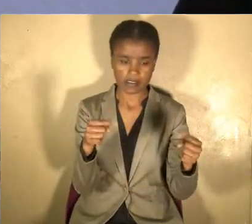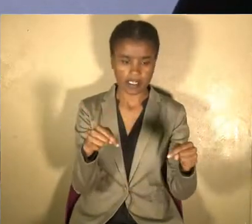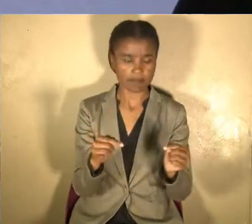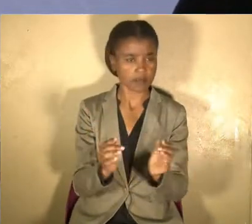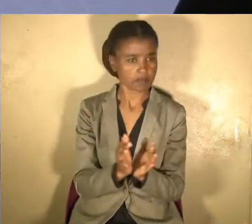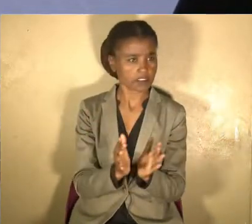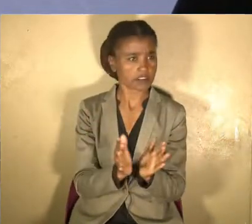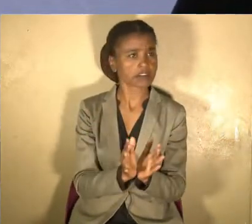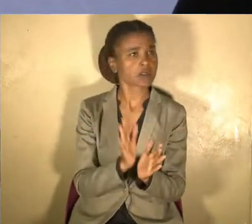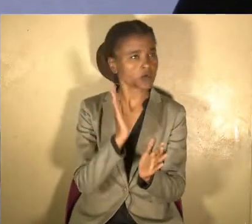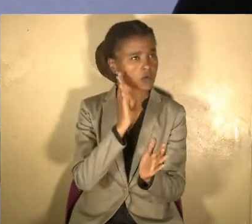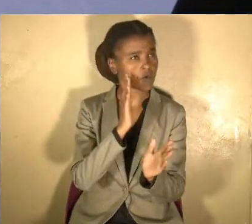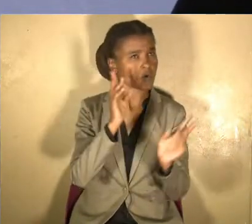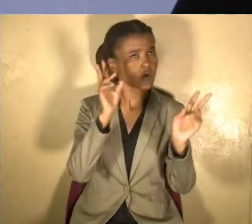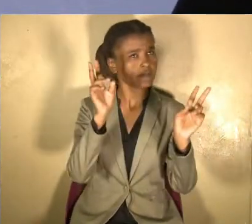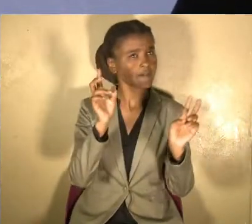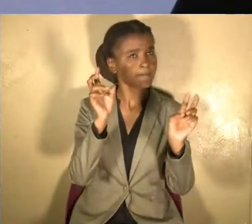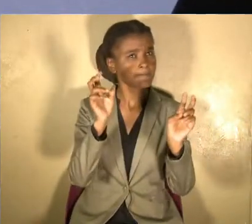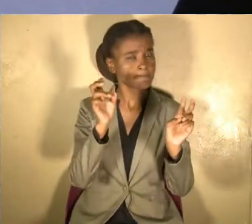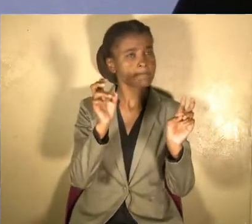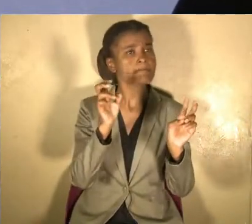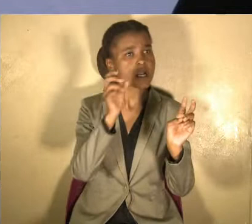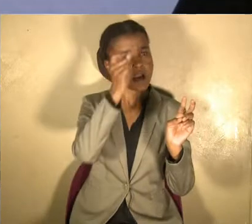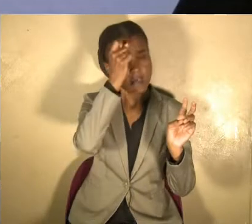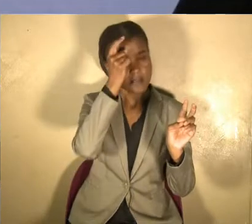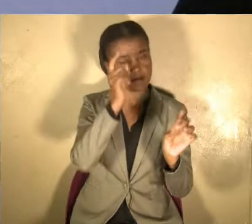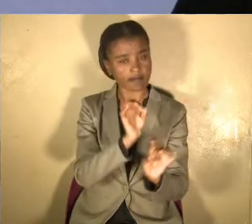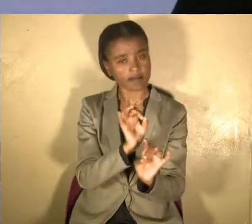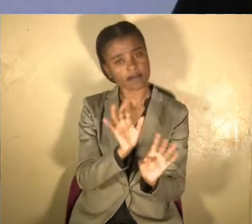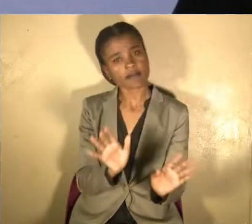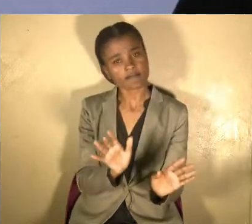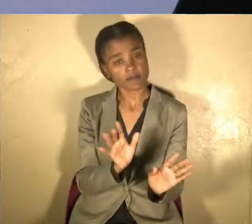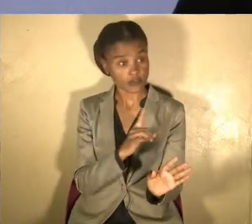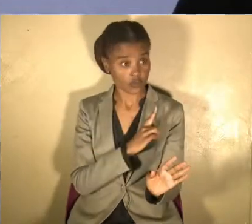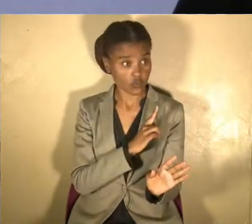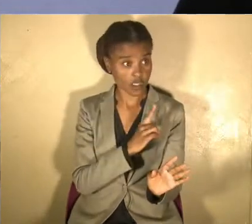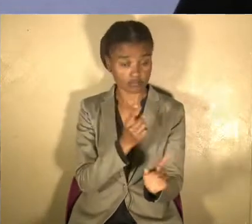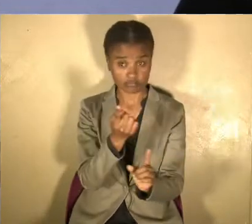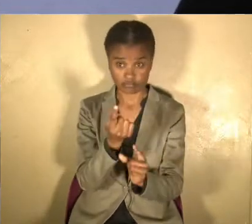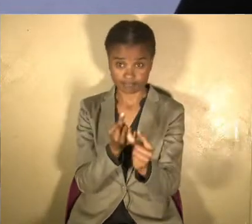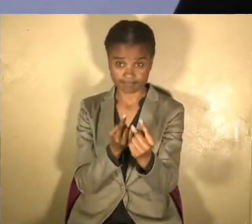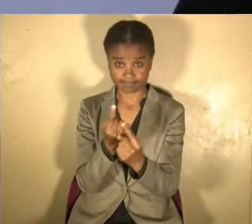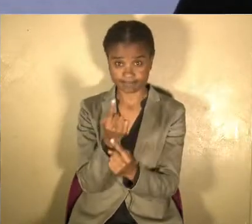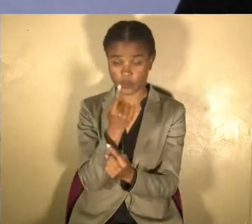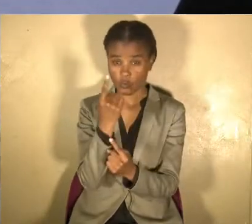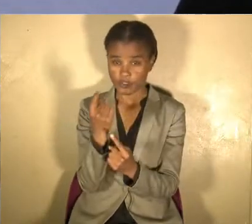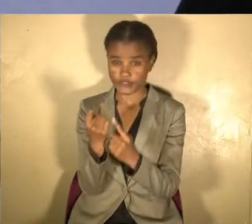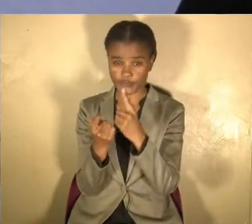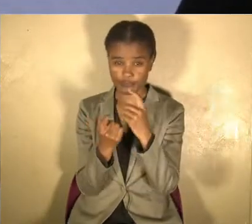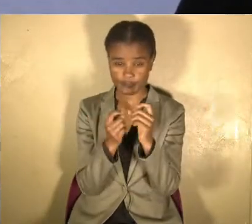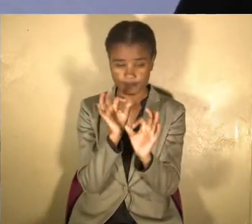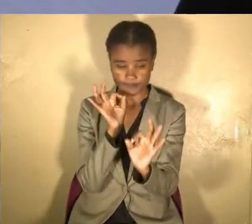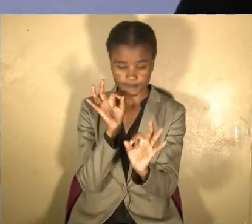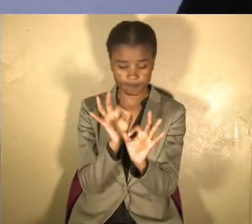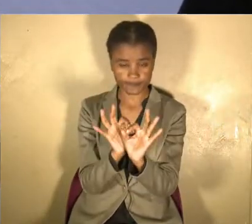involved in, and hence the relevant questions and